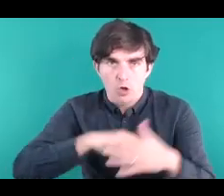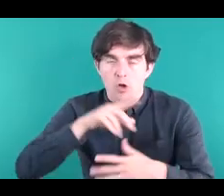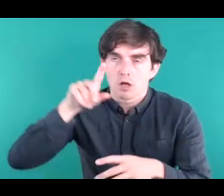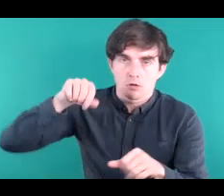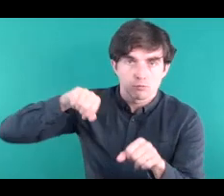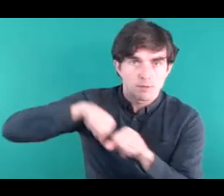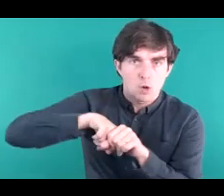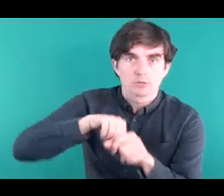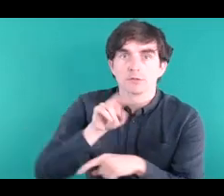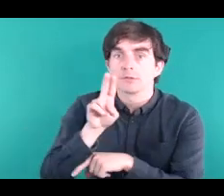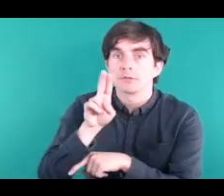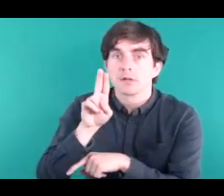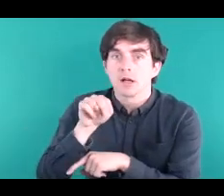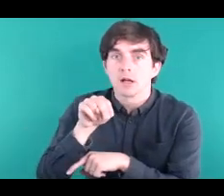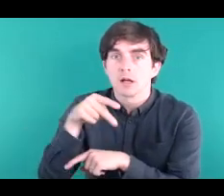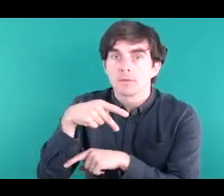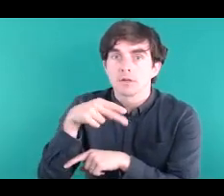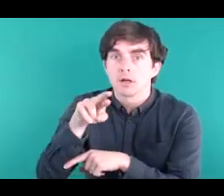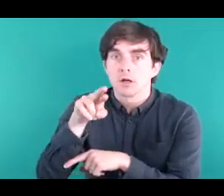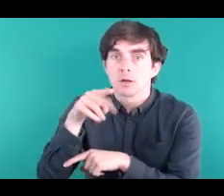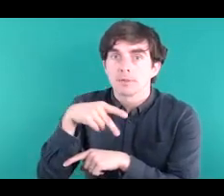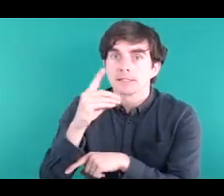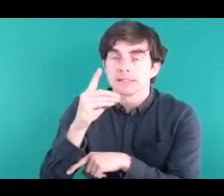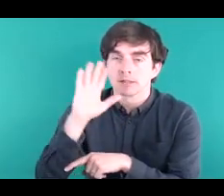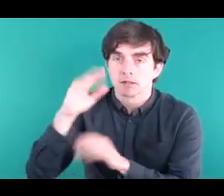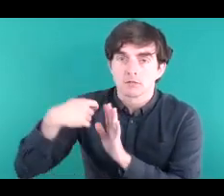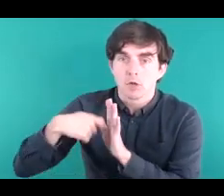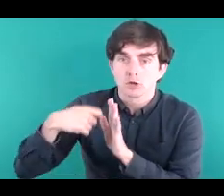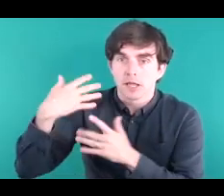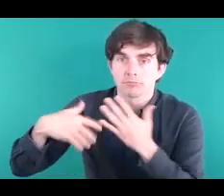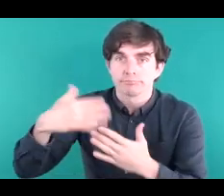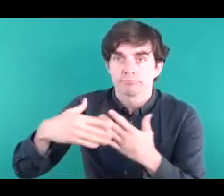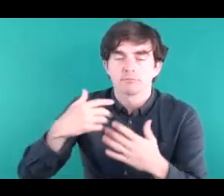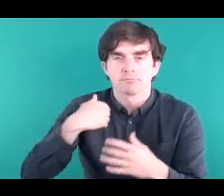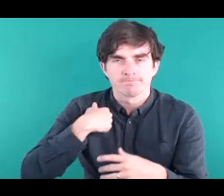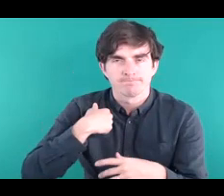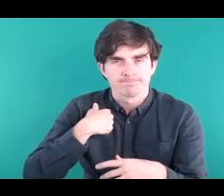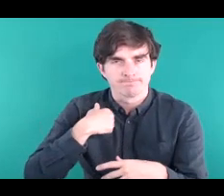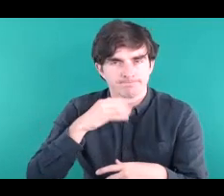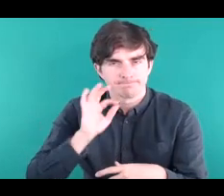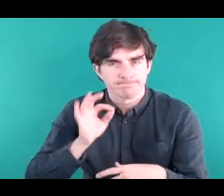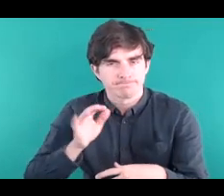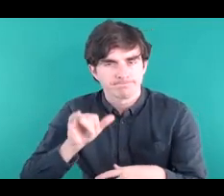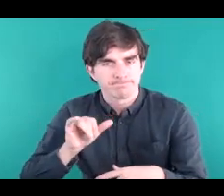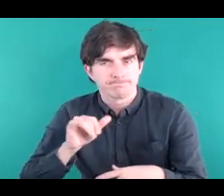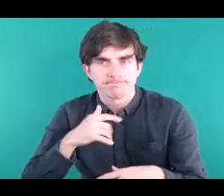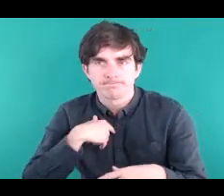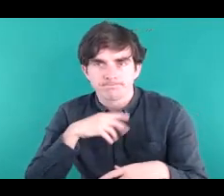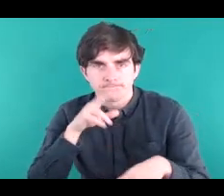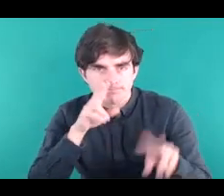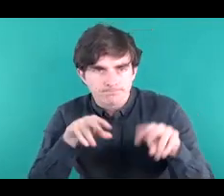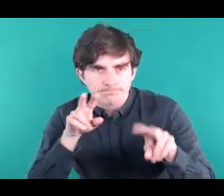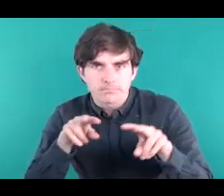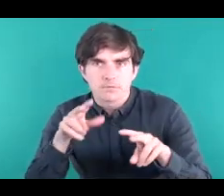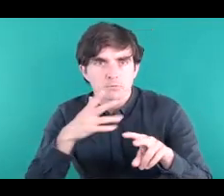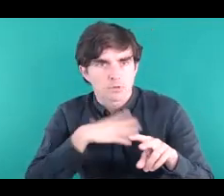Yep, so I would like now to invite, so we have a question from Penny Ines from DFID. Do